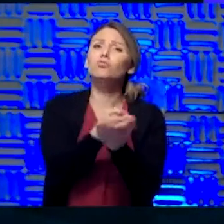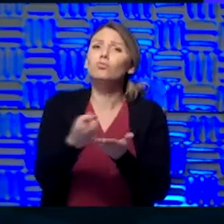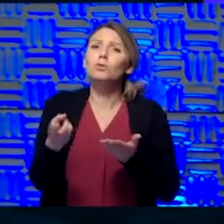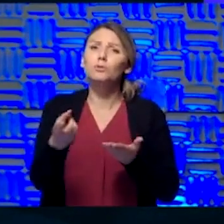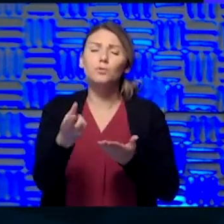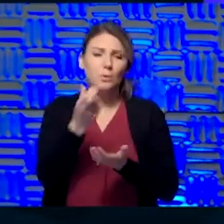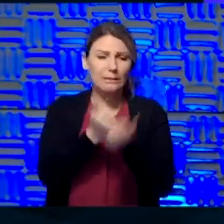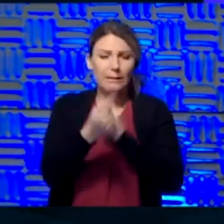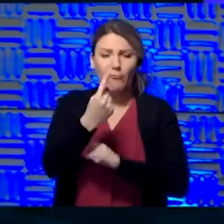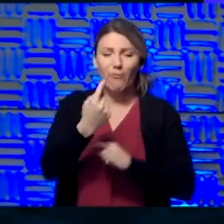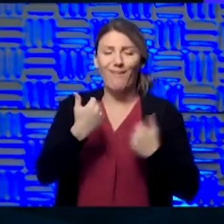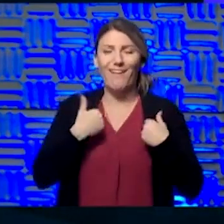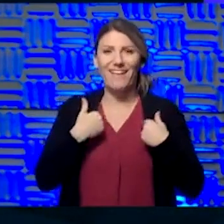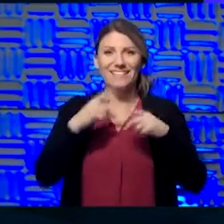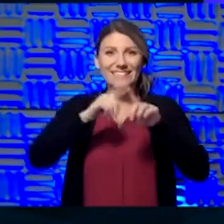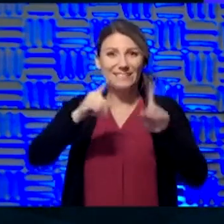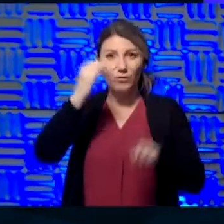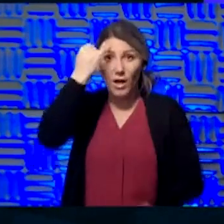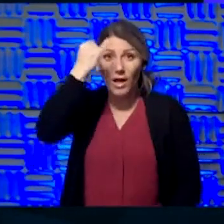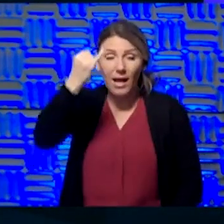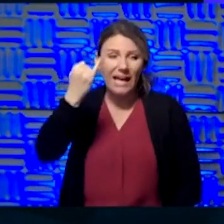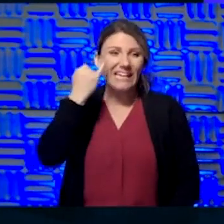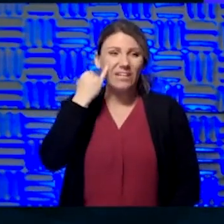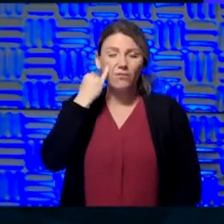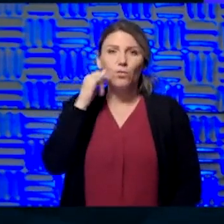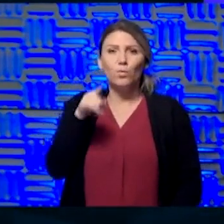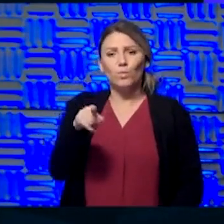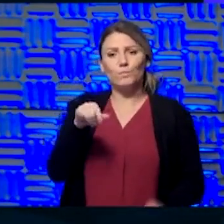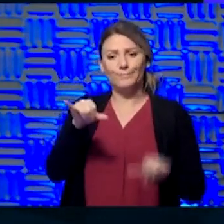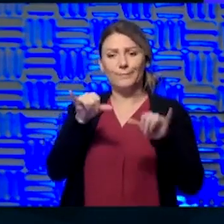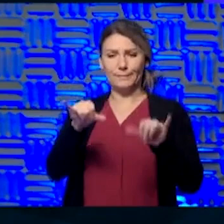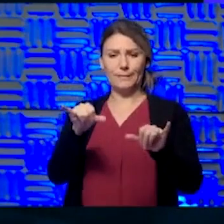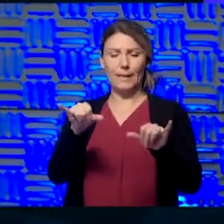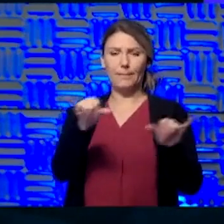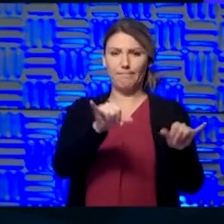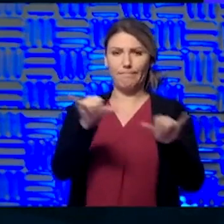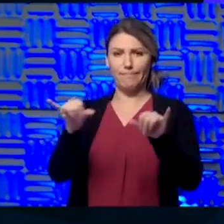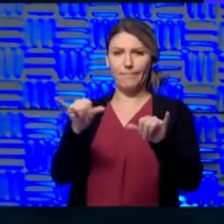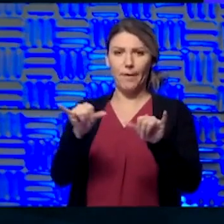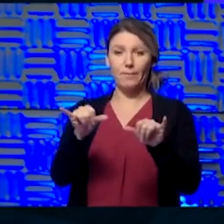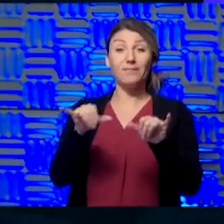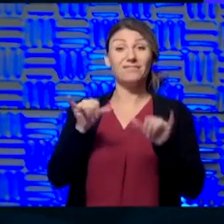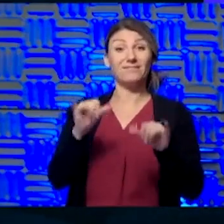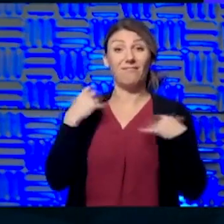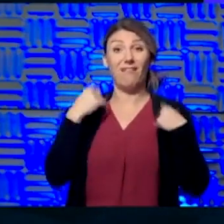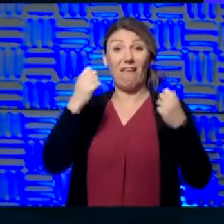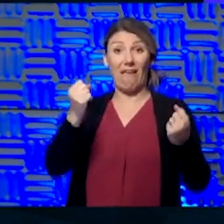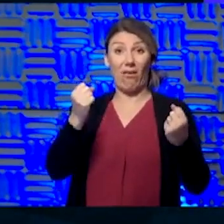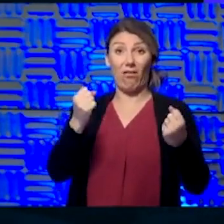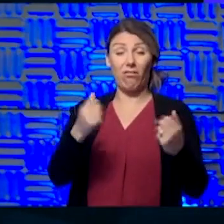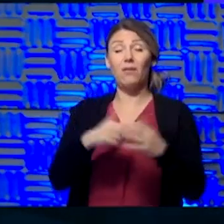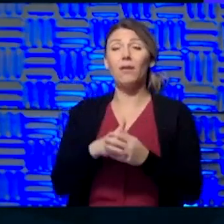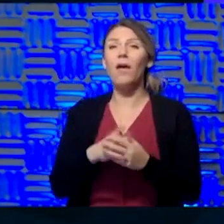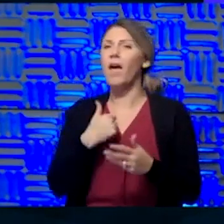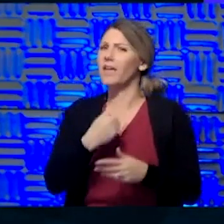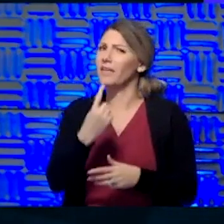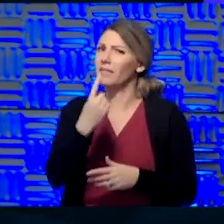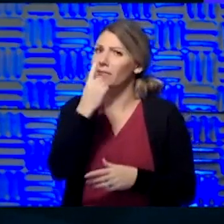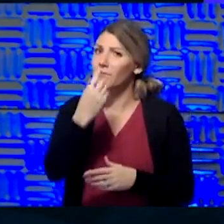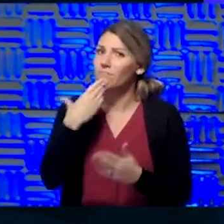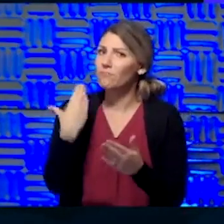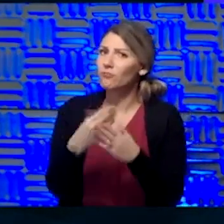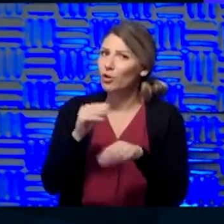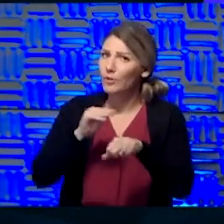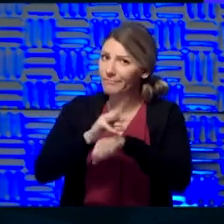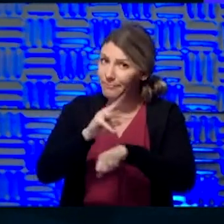a different idea. And as long as it stays along the line of being safe and being healthy, I think that's all good advice to take. So I